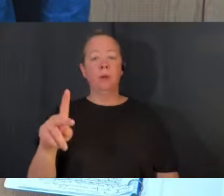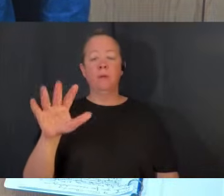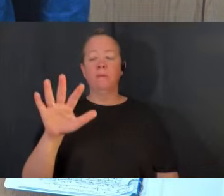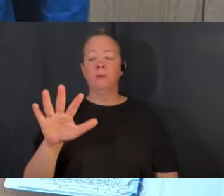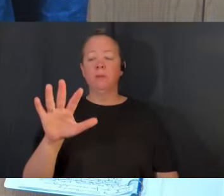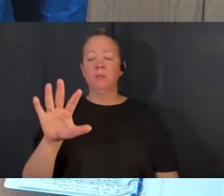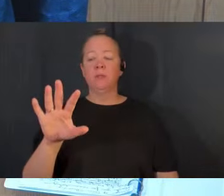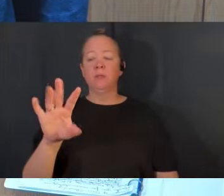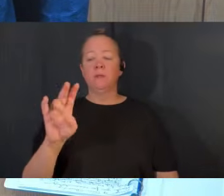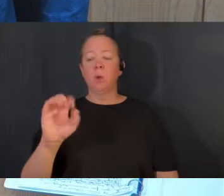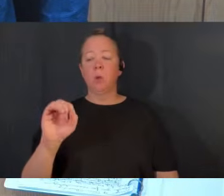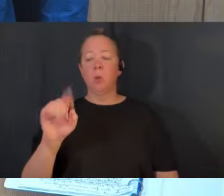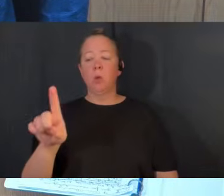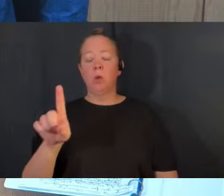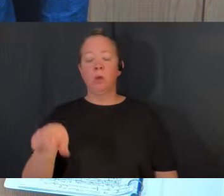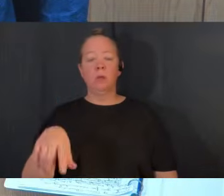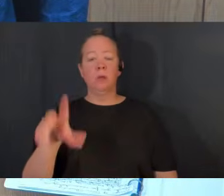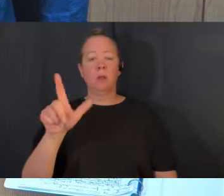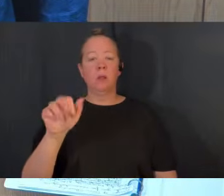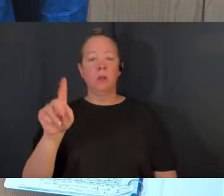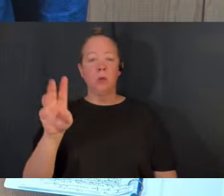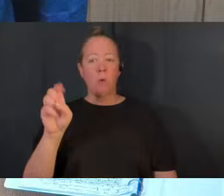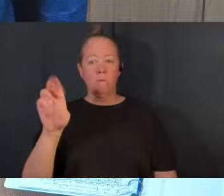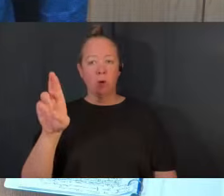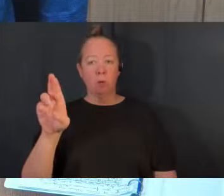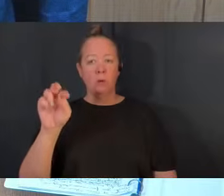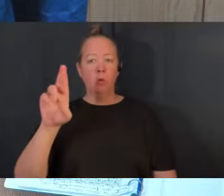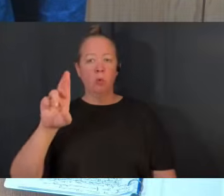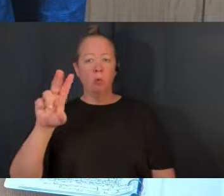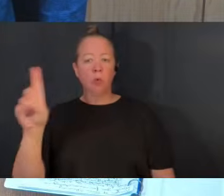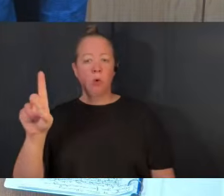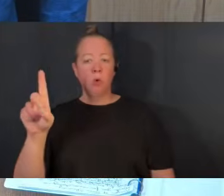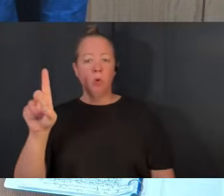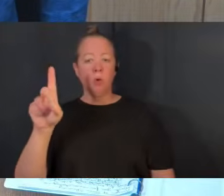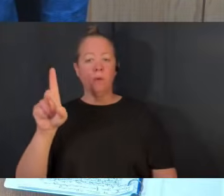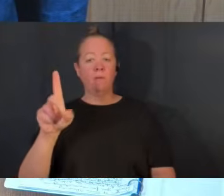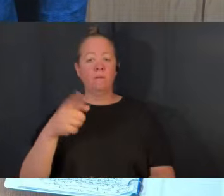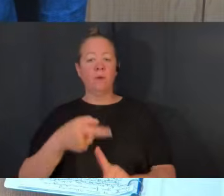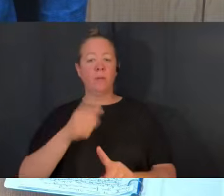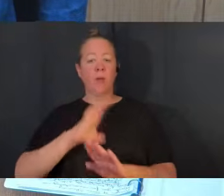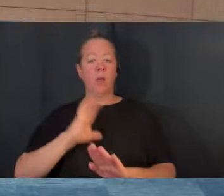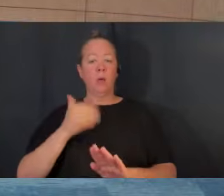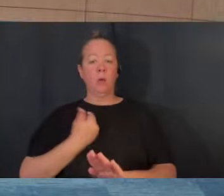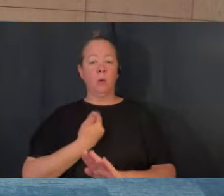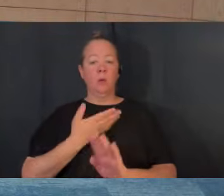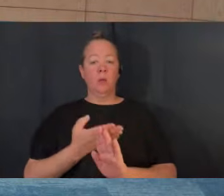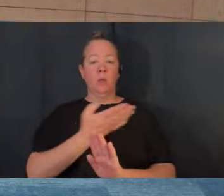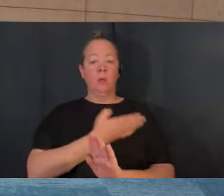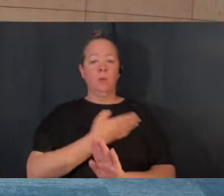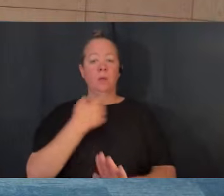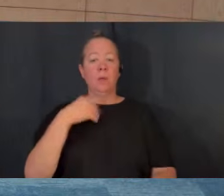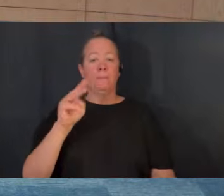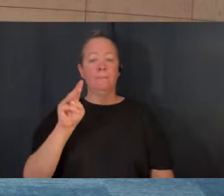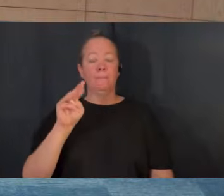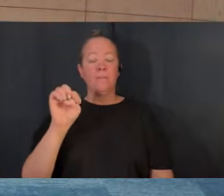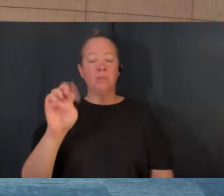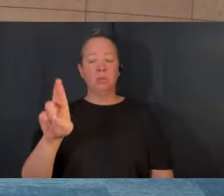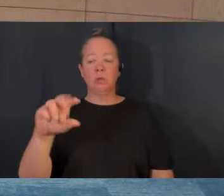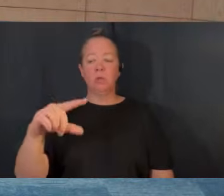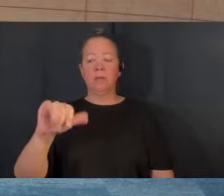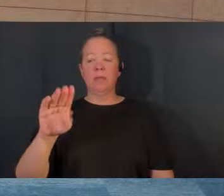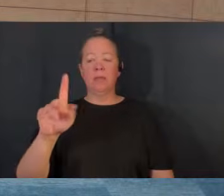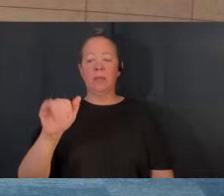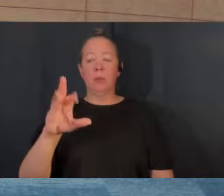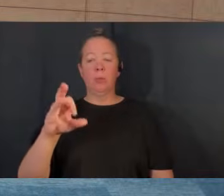former chief, Mr. Gilbert Jones Jr. Thank you for that. Councilmember Wade, Vice